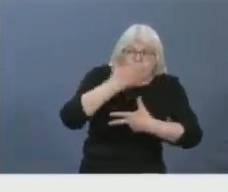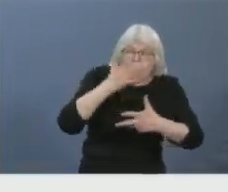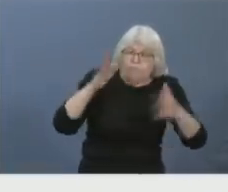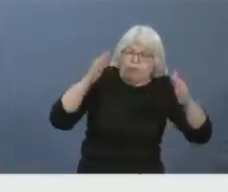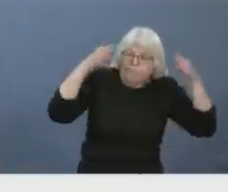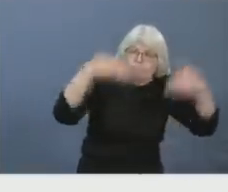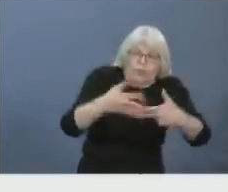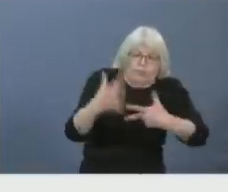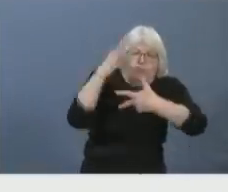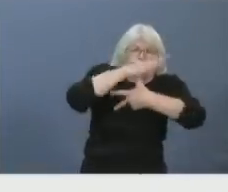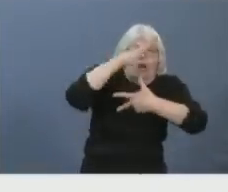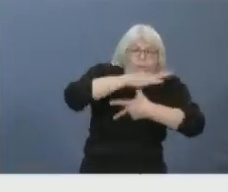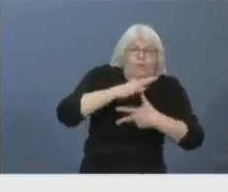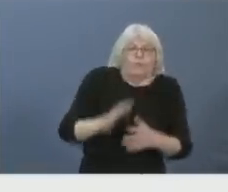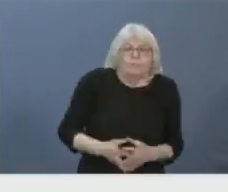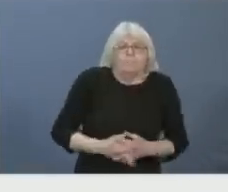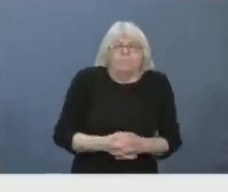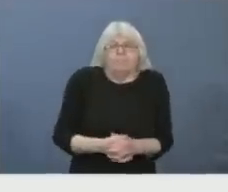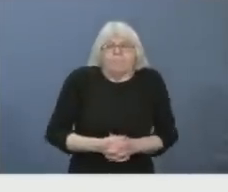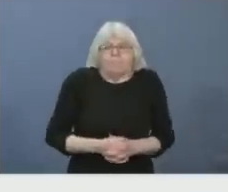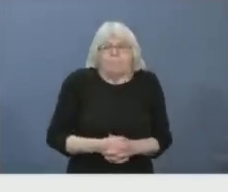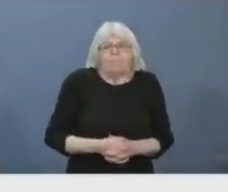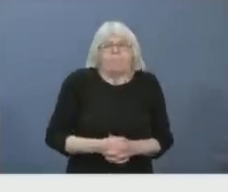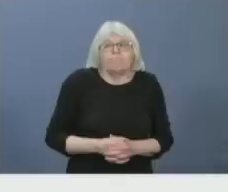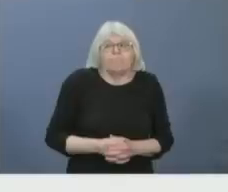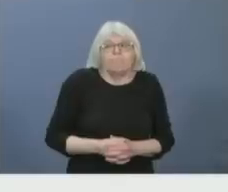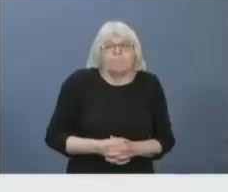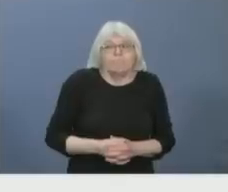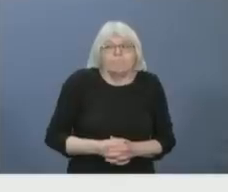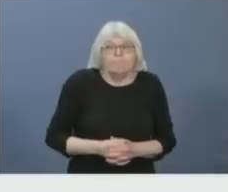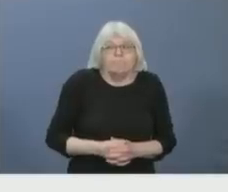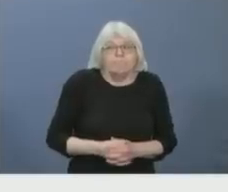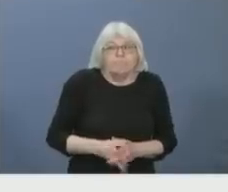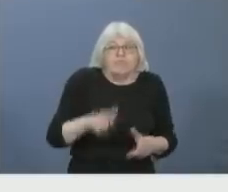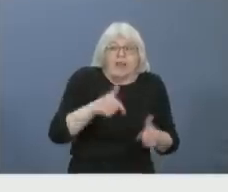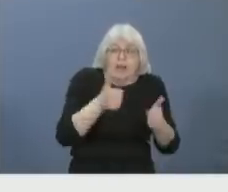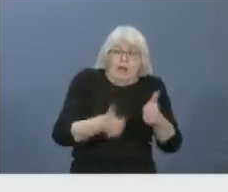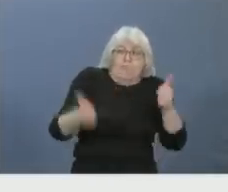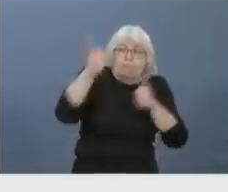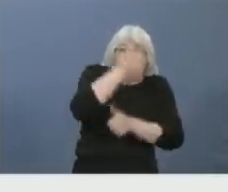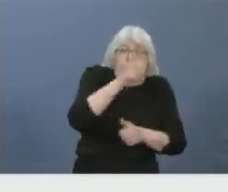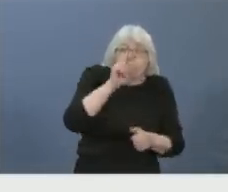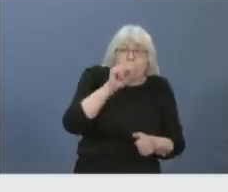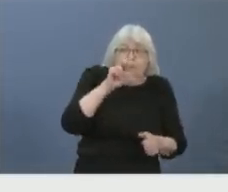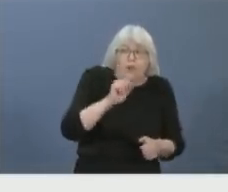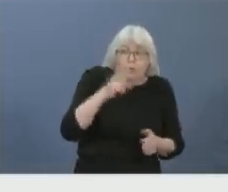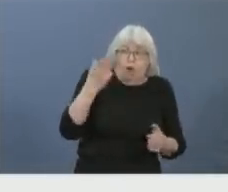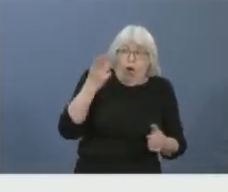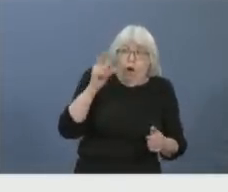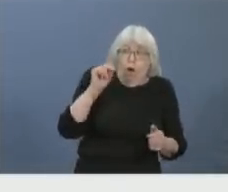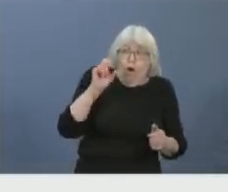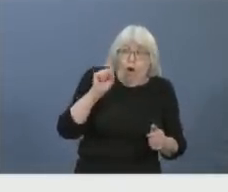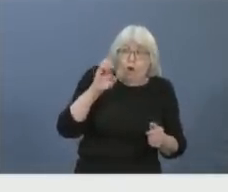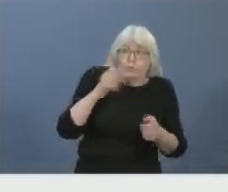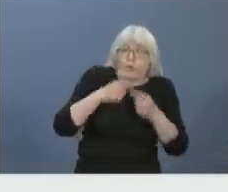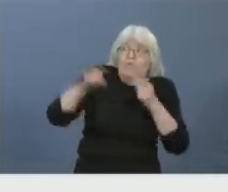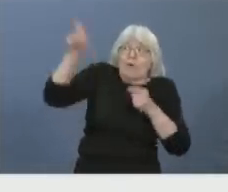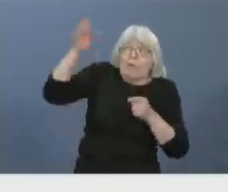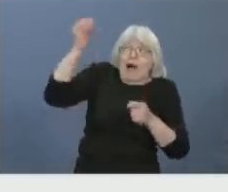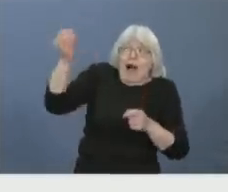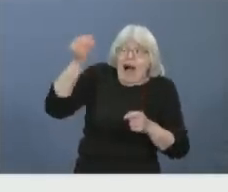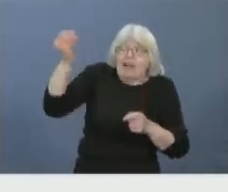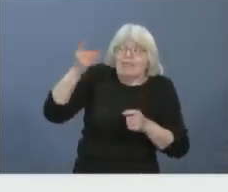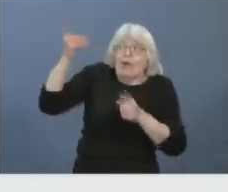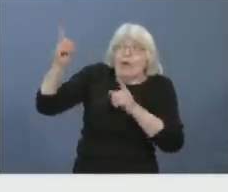The Premier mentioned there we had some hose is on its way from Ontario and Newfoundland. We've reached out and received an order of